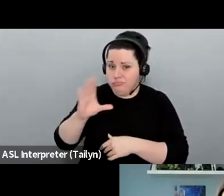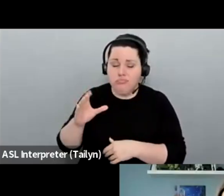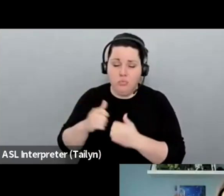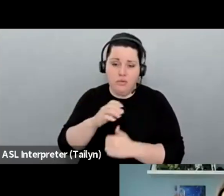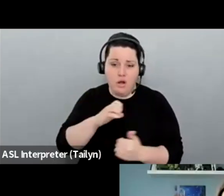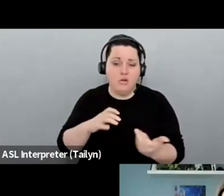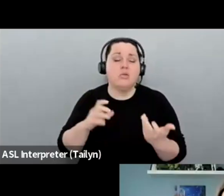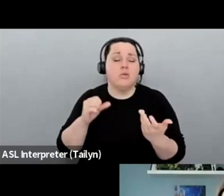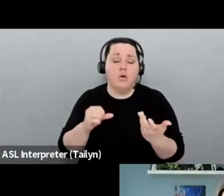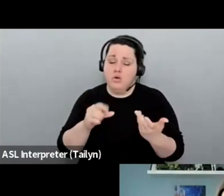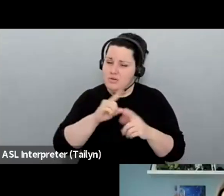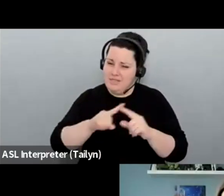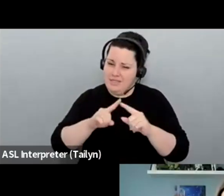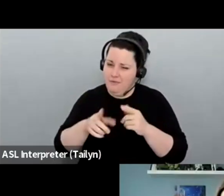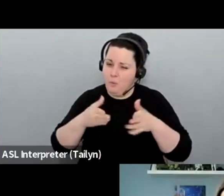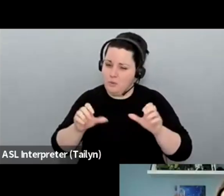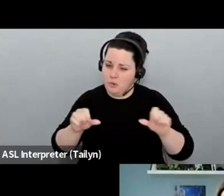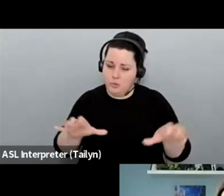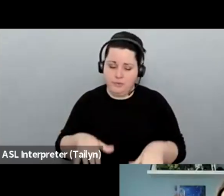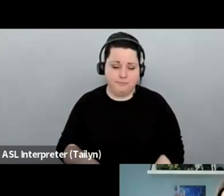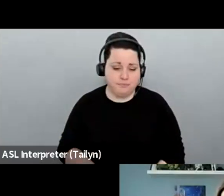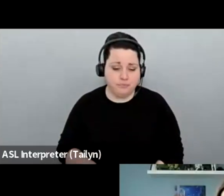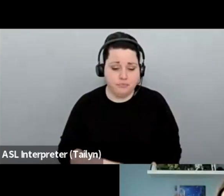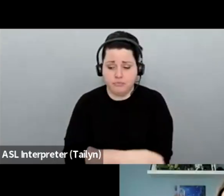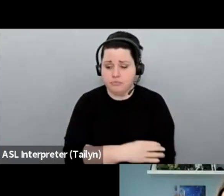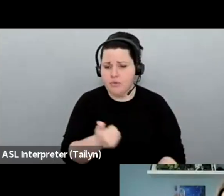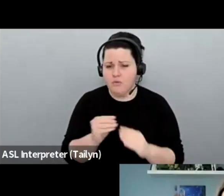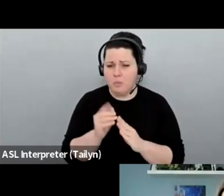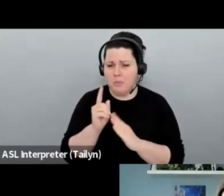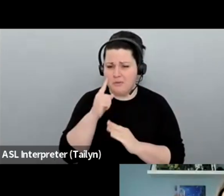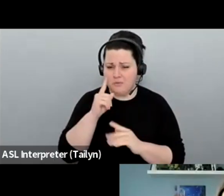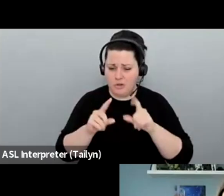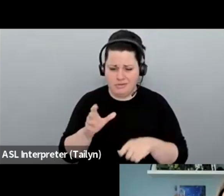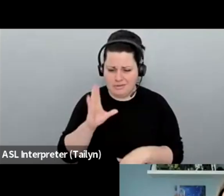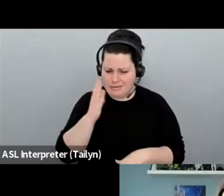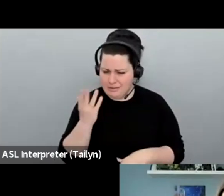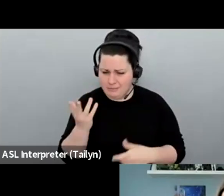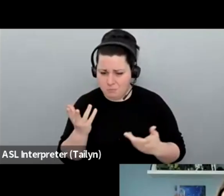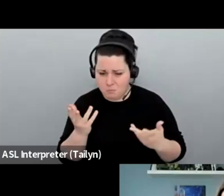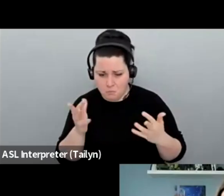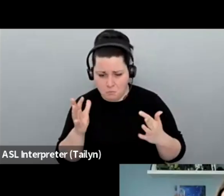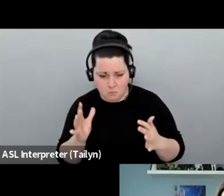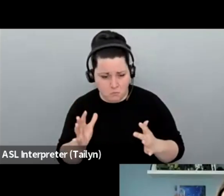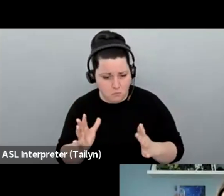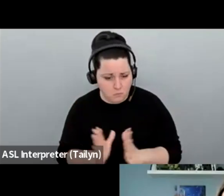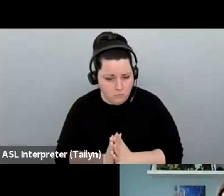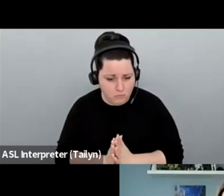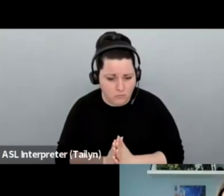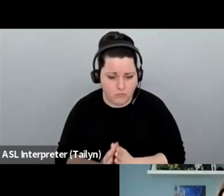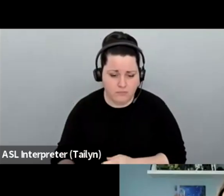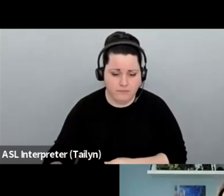there's lots of different entry points. We have a few more minutes for questions, although there don't seem to, oh, wait.